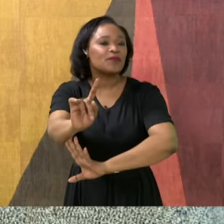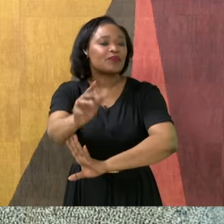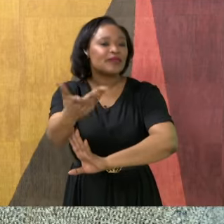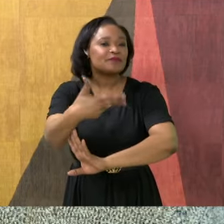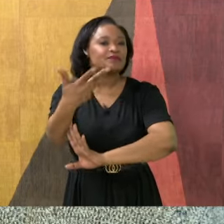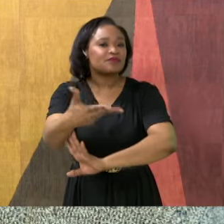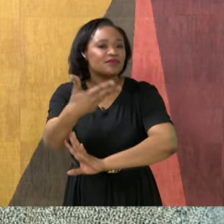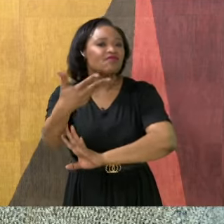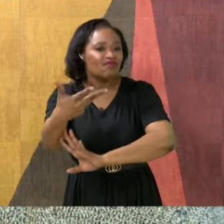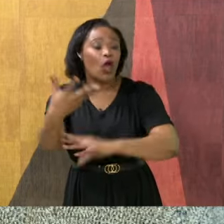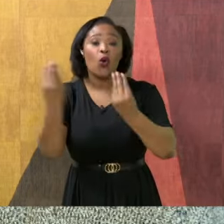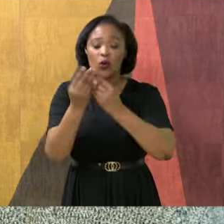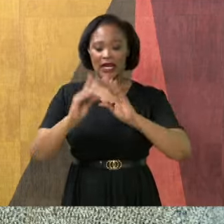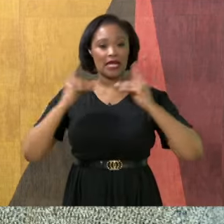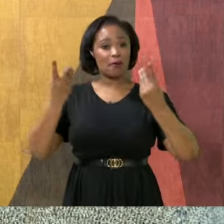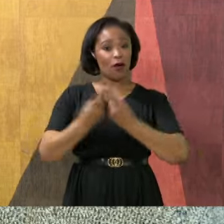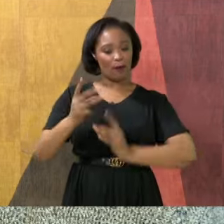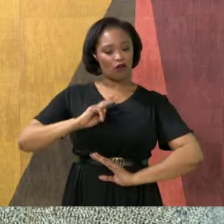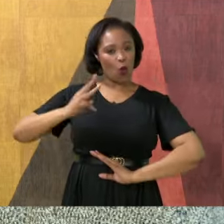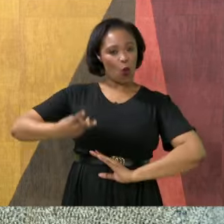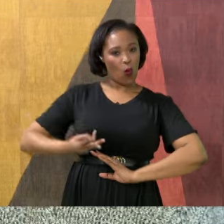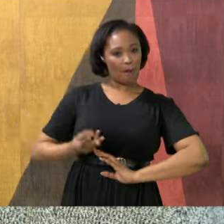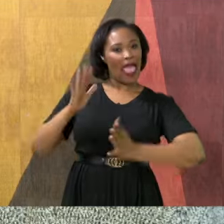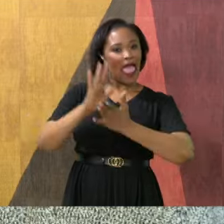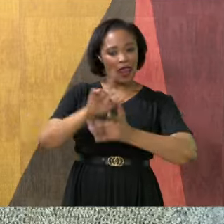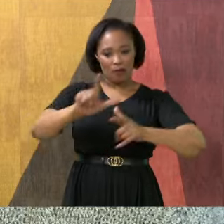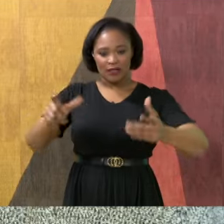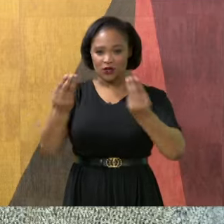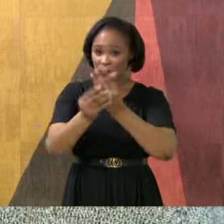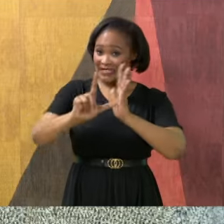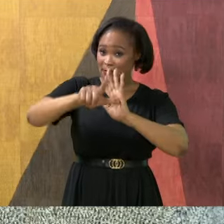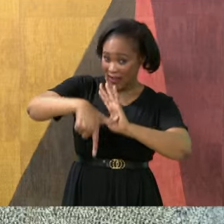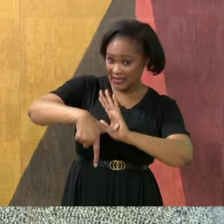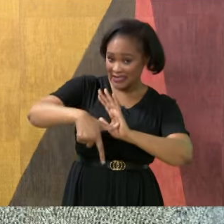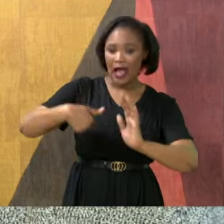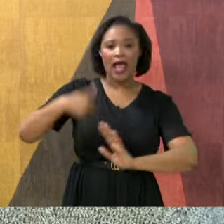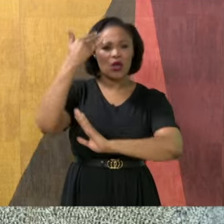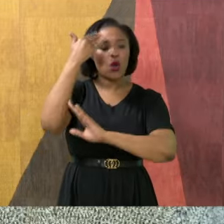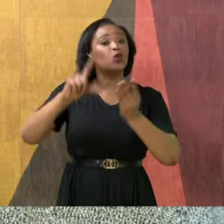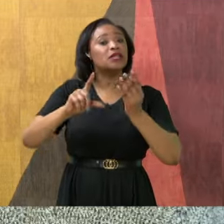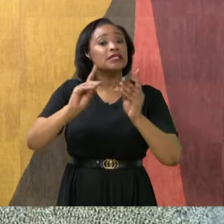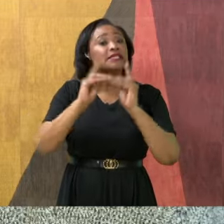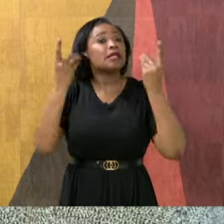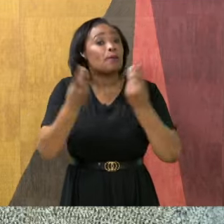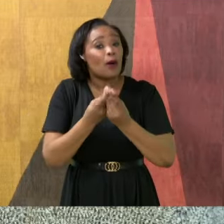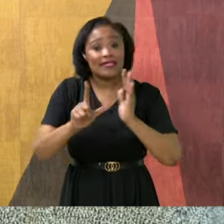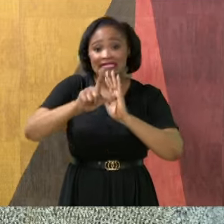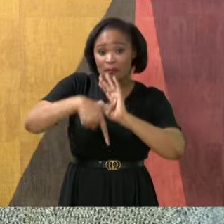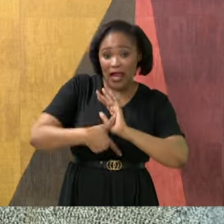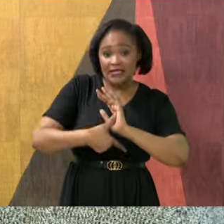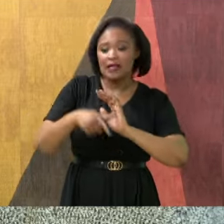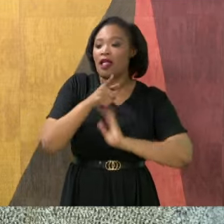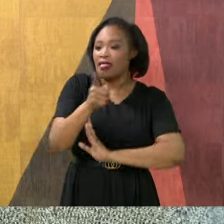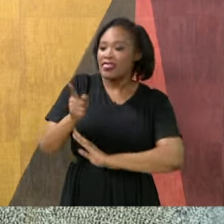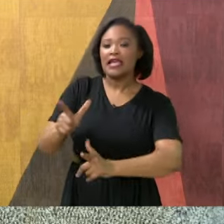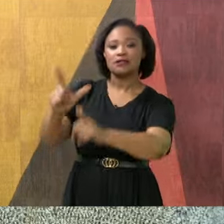the Department of Women, Youth and Persons of Disabilities. Oh, wow. I know the Department of Disabilities have vocalized to me that